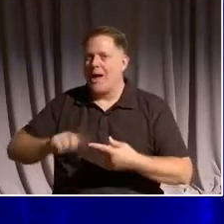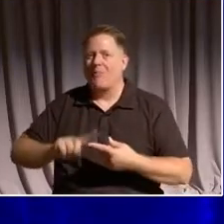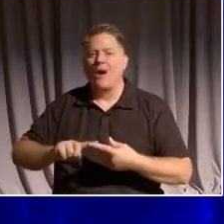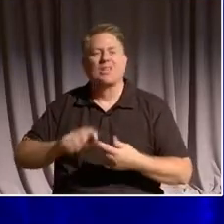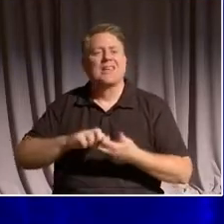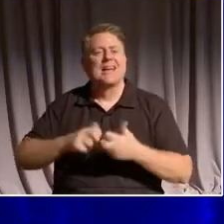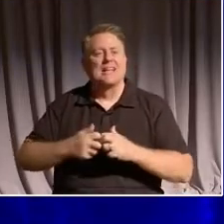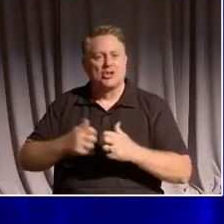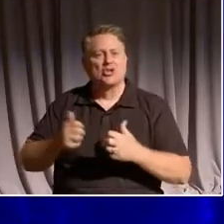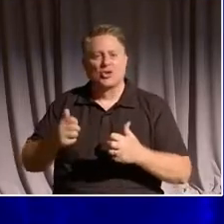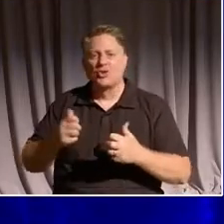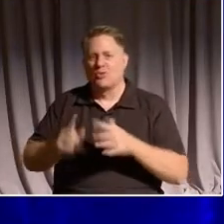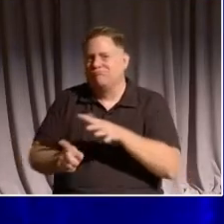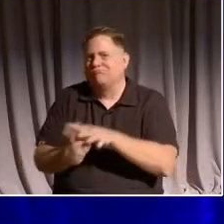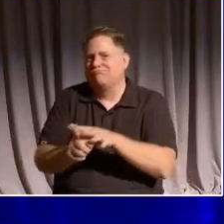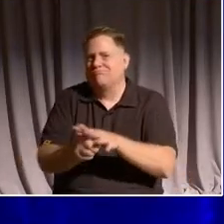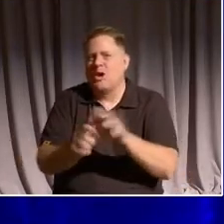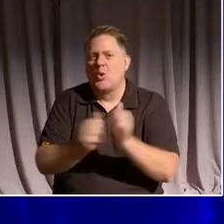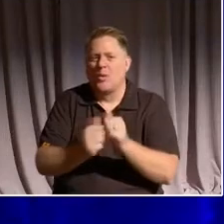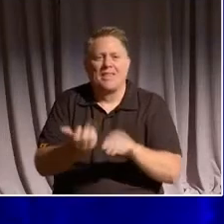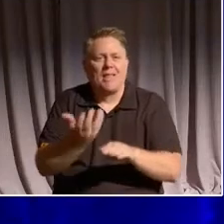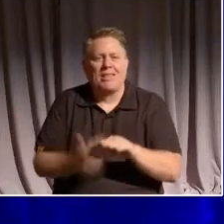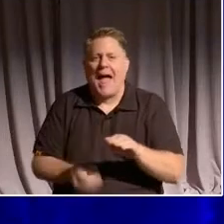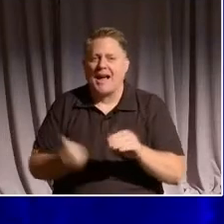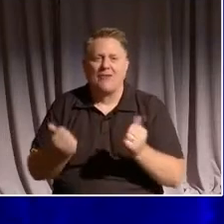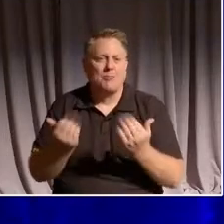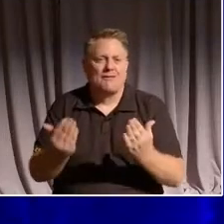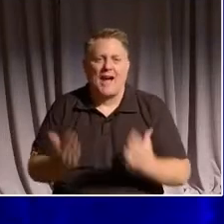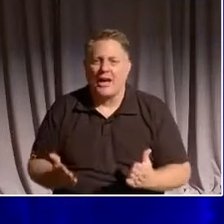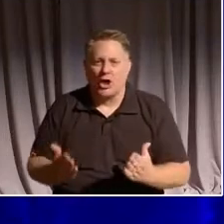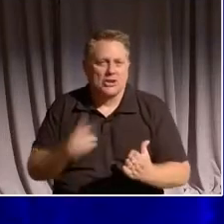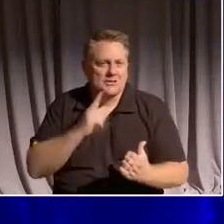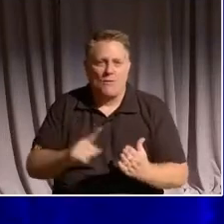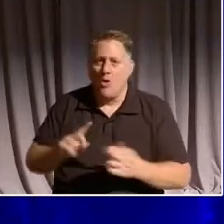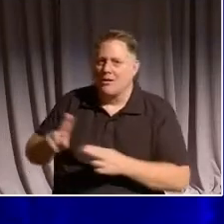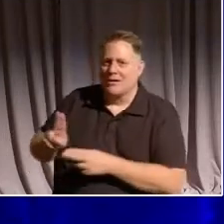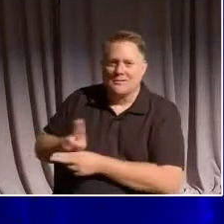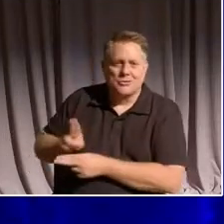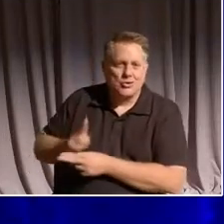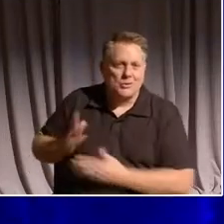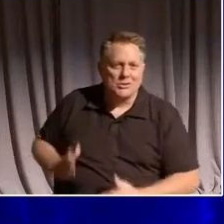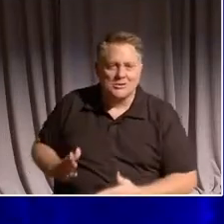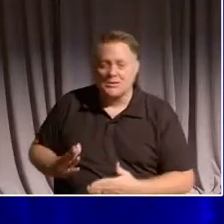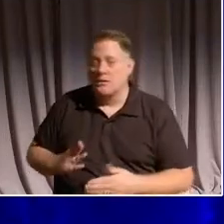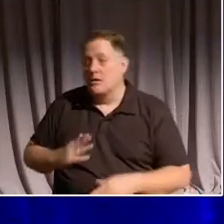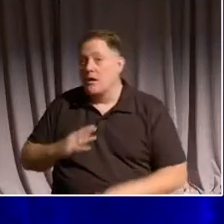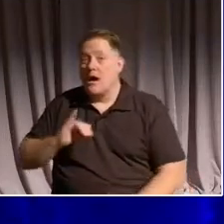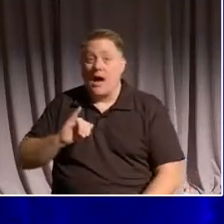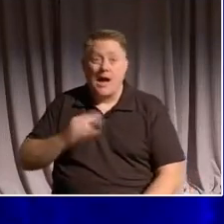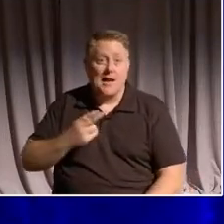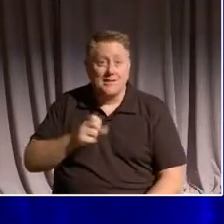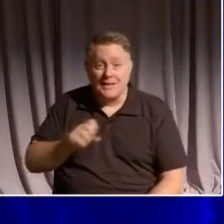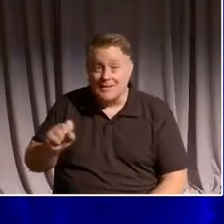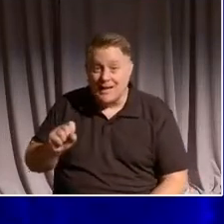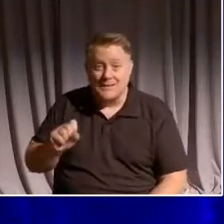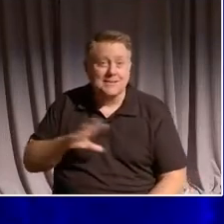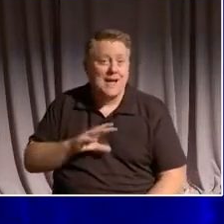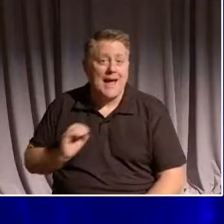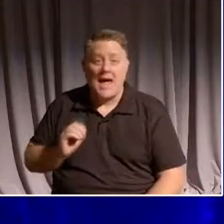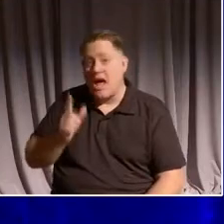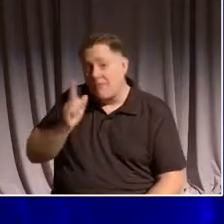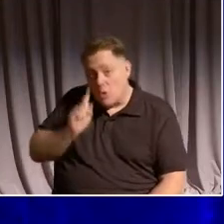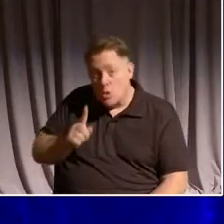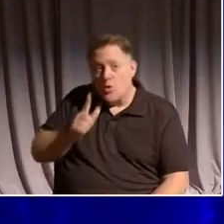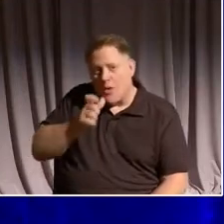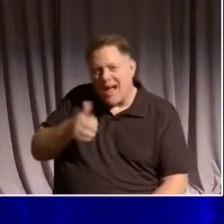the issue coming forth with lack of providers for consumers, both in IHSS and for those